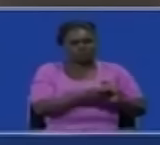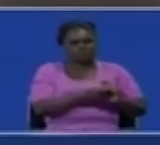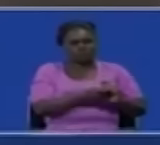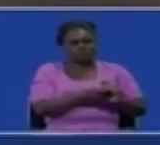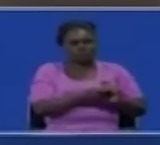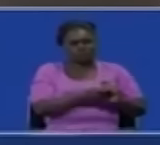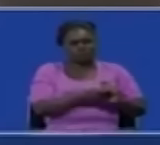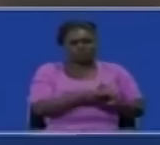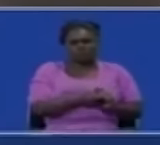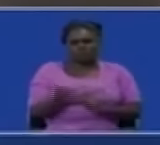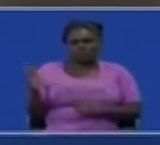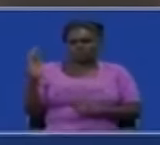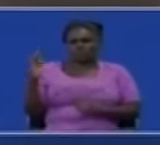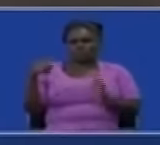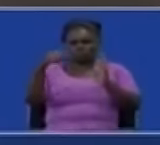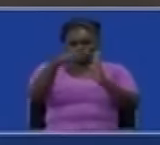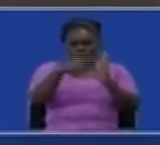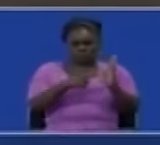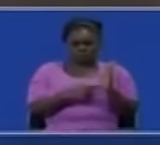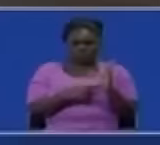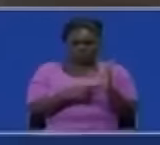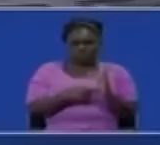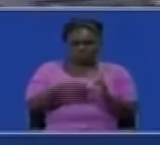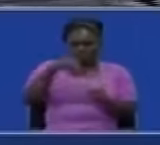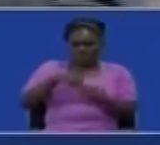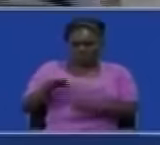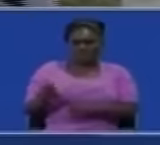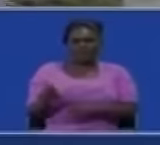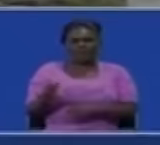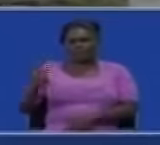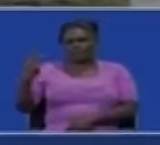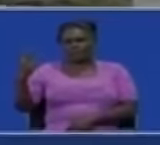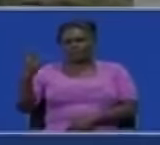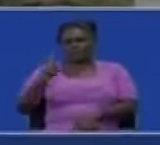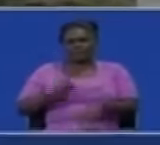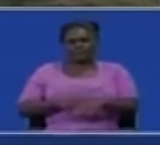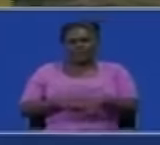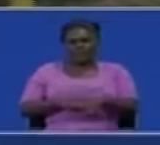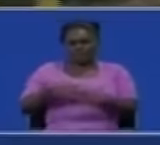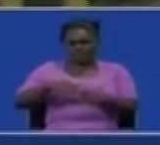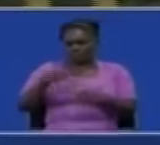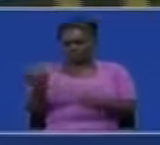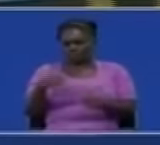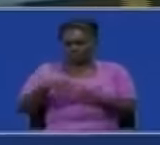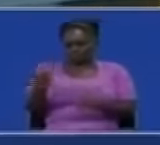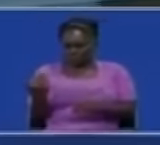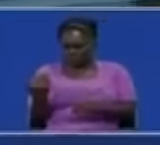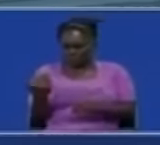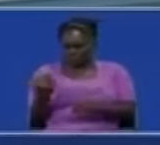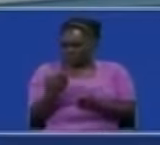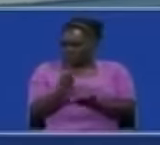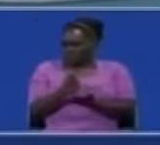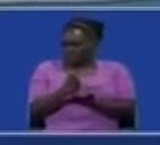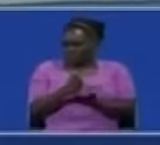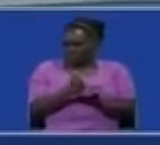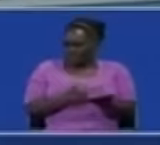emerging security issues within their jurisdictions. Being the second time the axe falls on Joho and Kingi, some find the